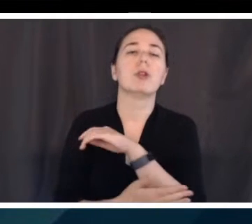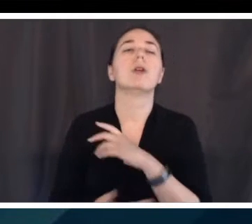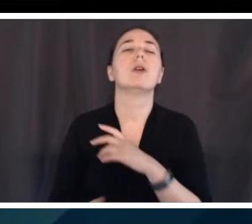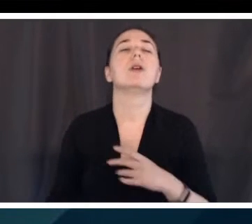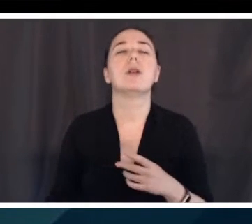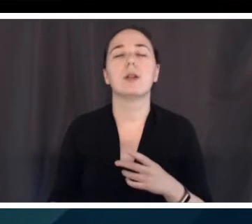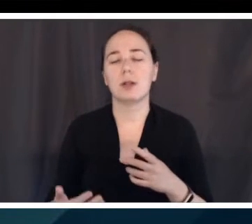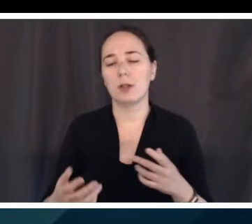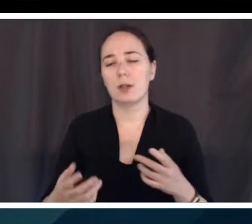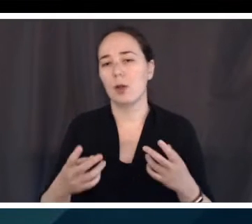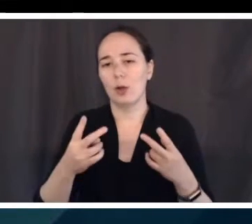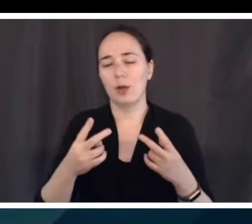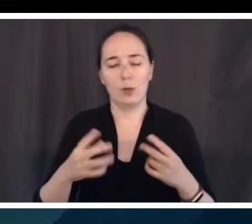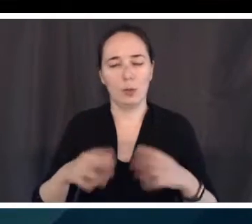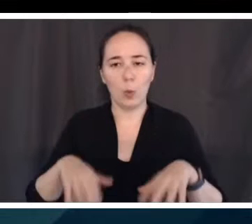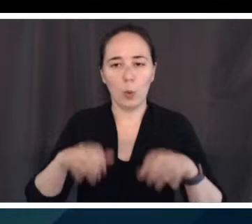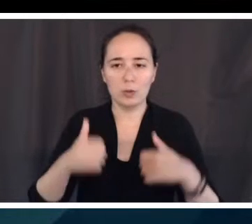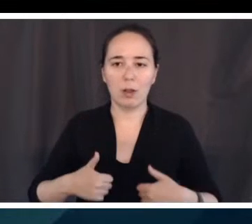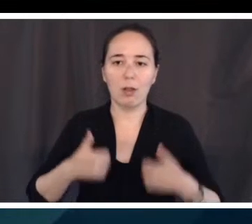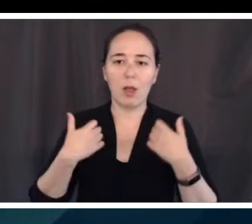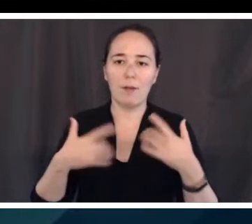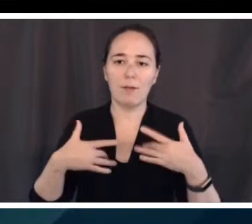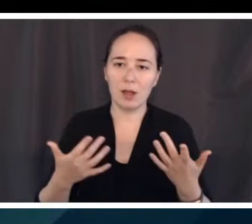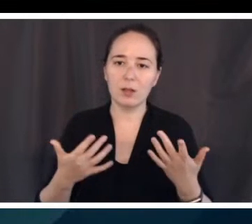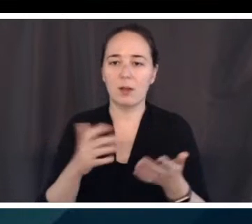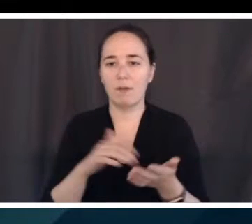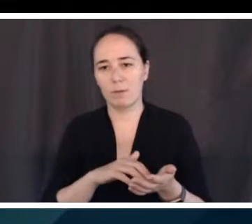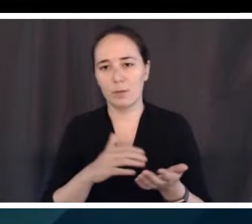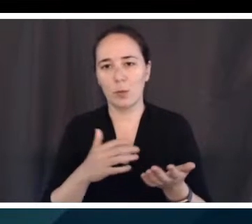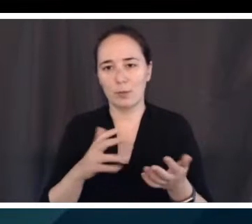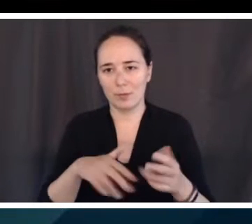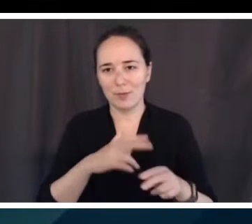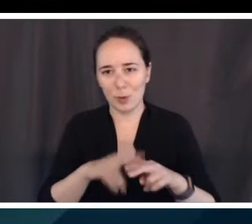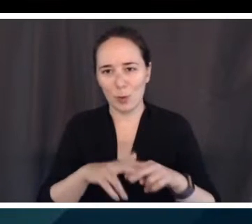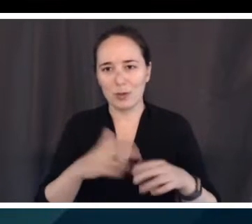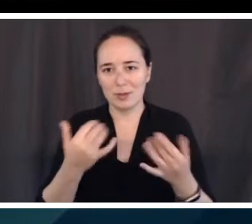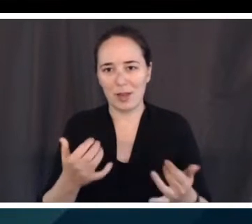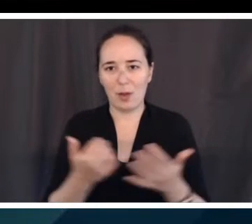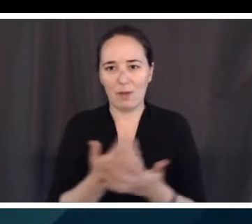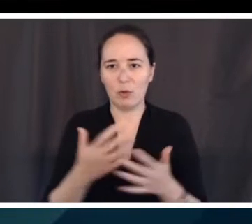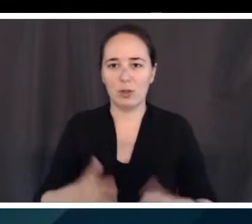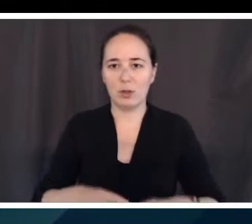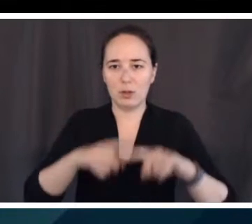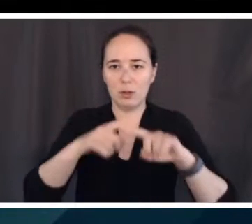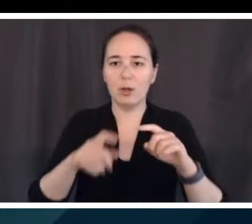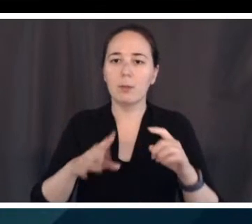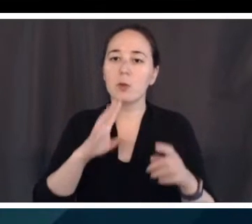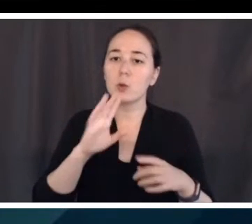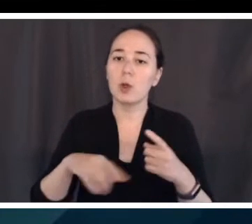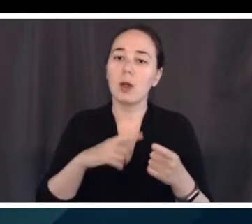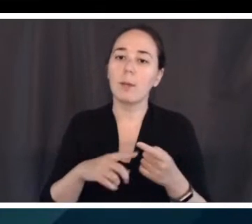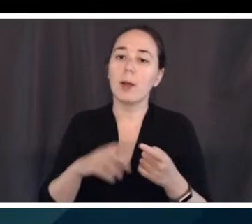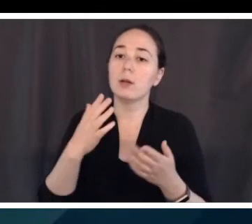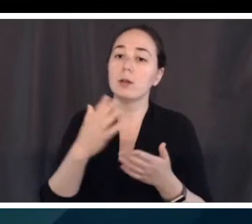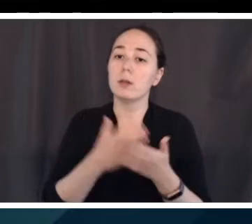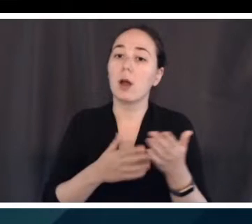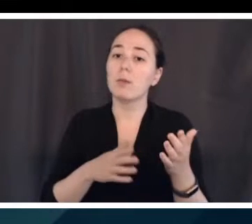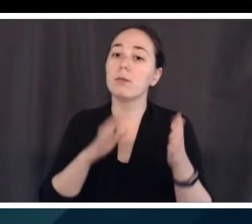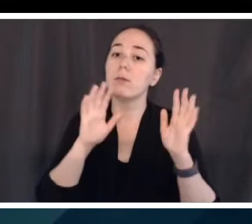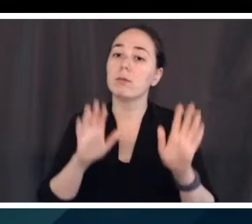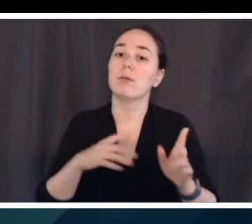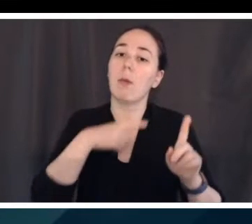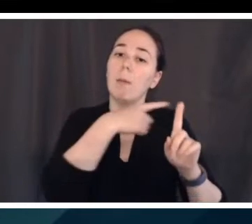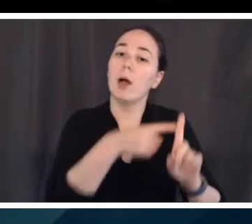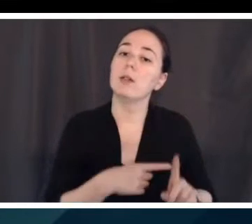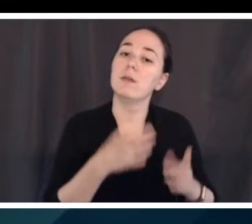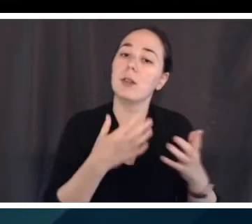events that certainly we've had to pivot as well. But there, like you were talking about, some of the silver lining of that is in doing it,